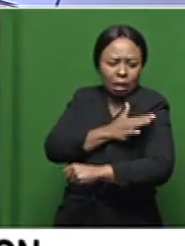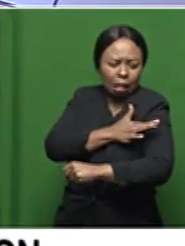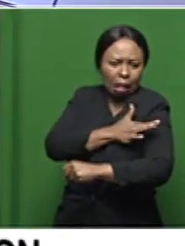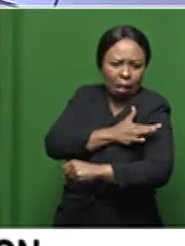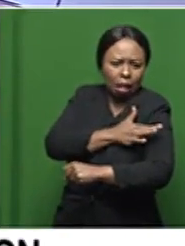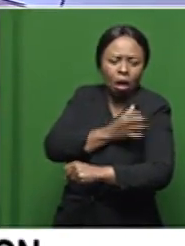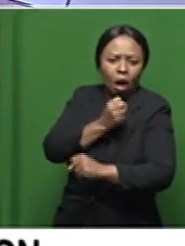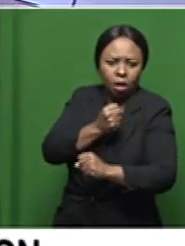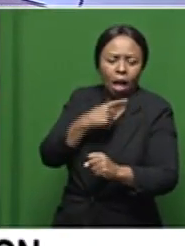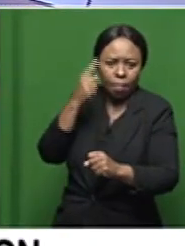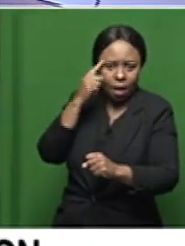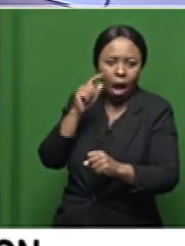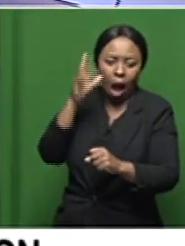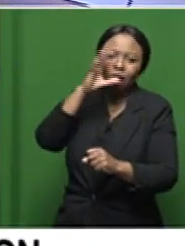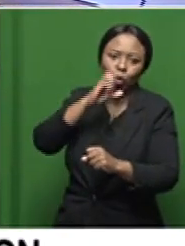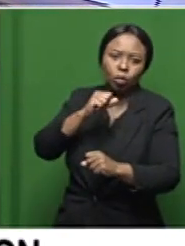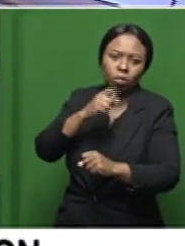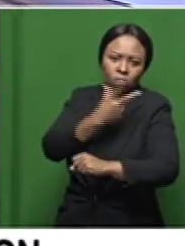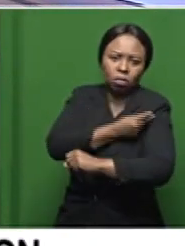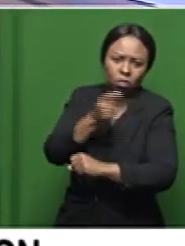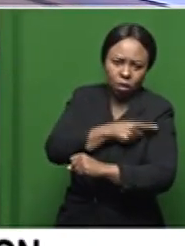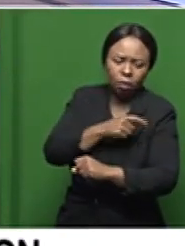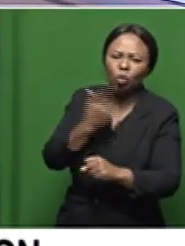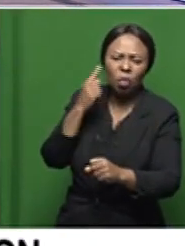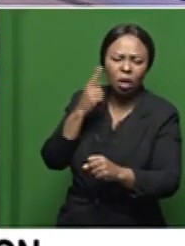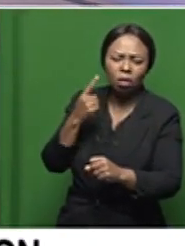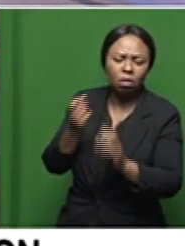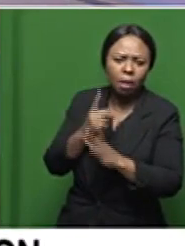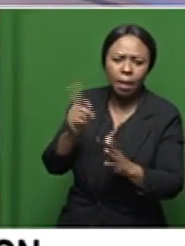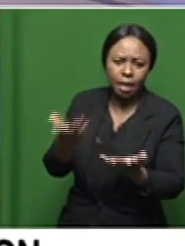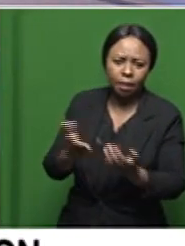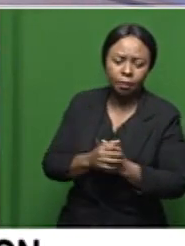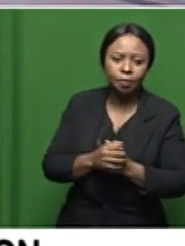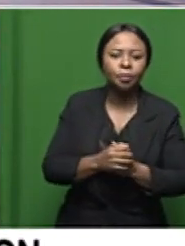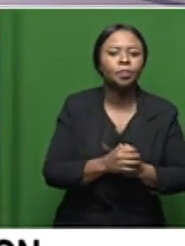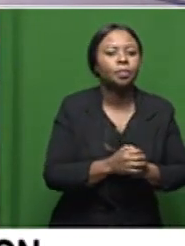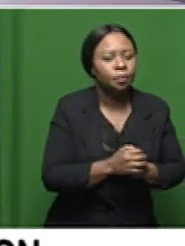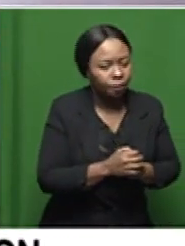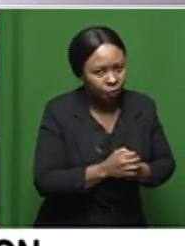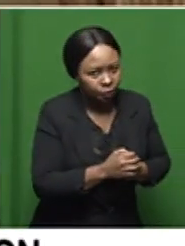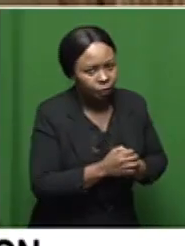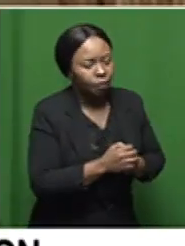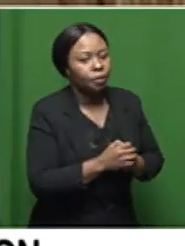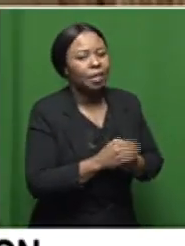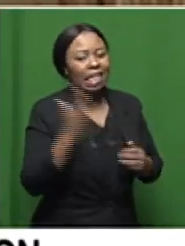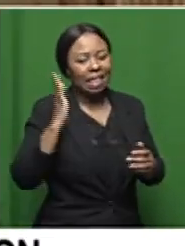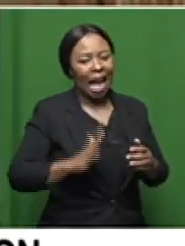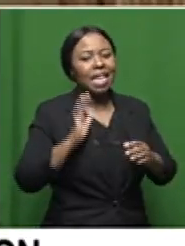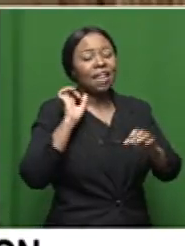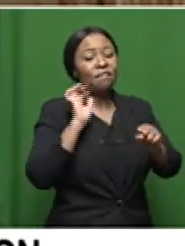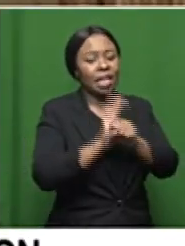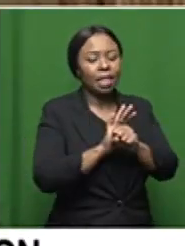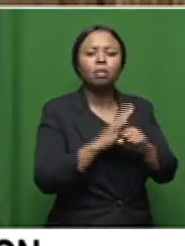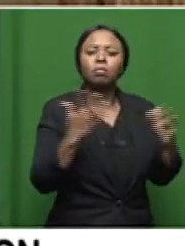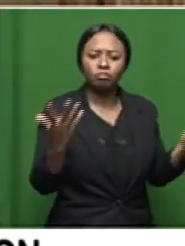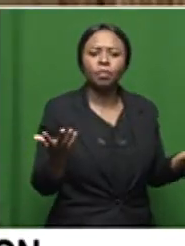deltoid, where I'm assuming where they gave her the vaccine. So what do you think is going on there? Yeah, so she's obviously experiencing some side effects from the vaccine. We know it's